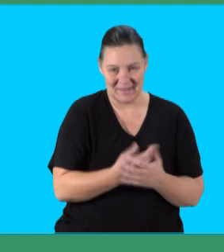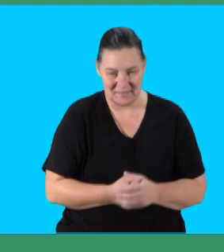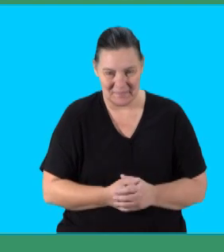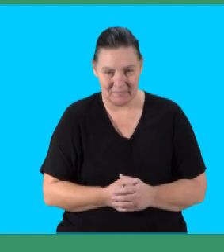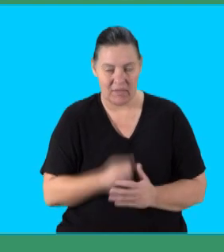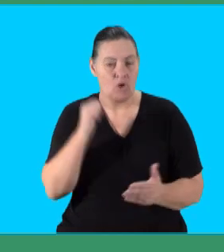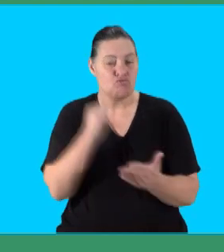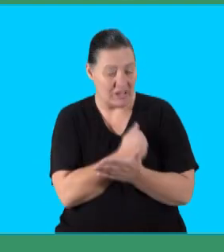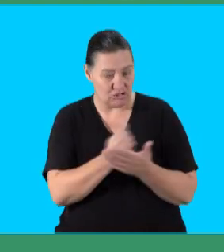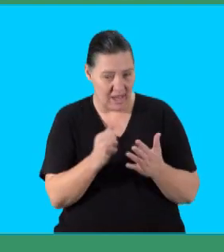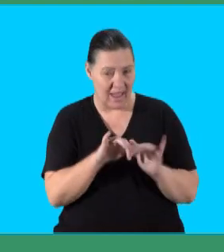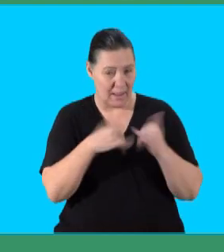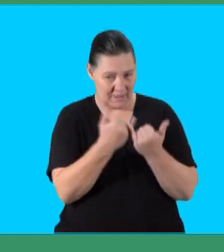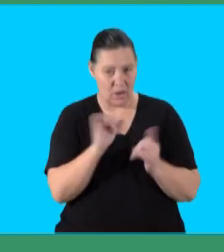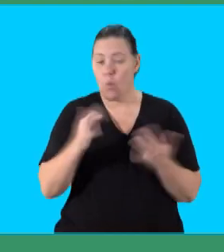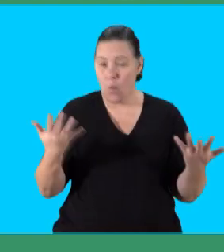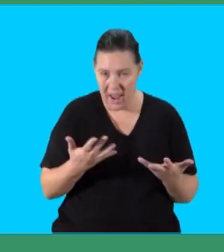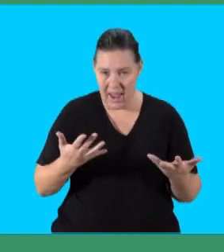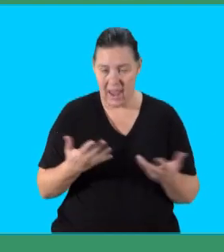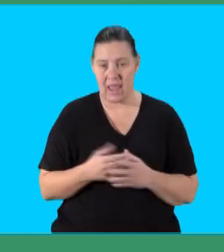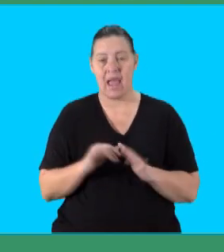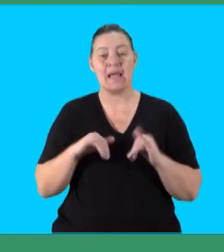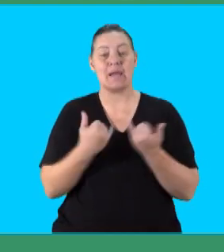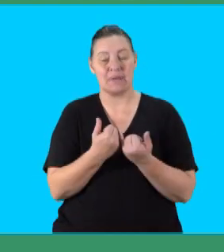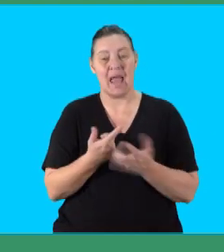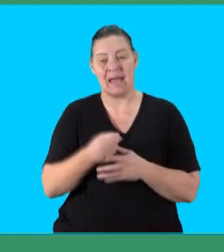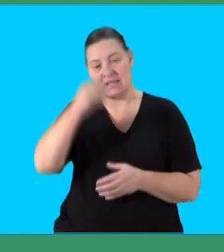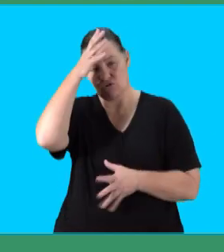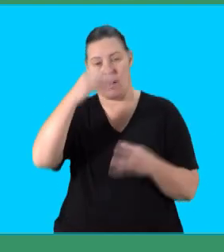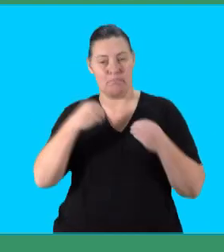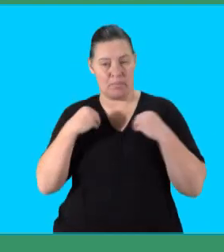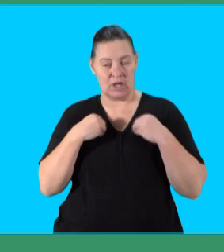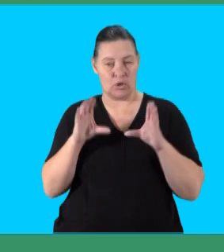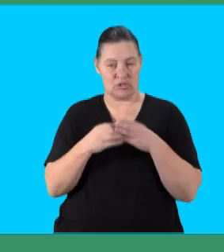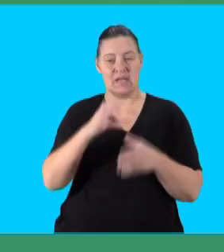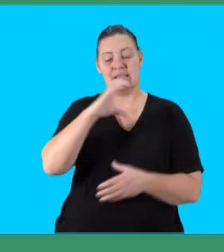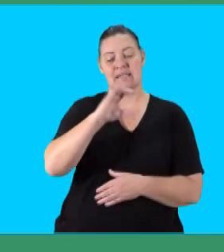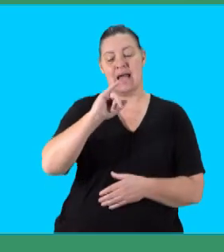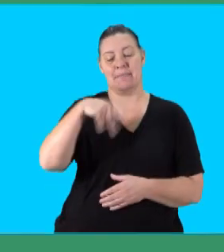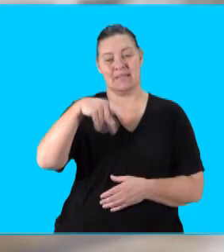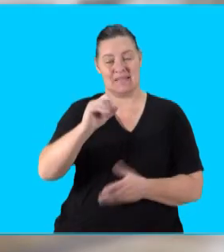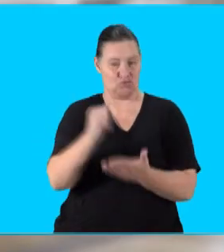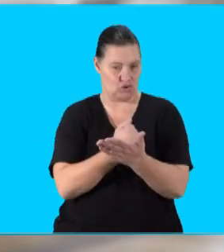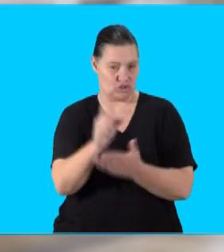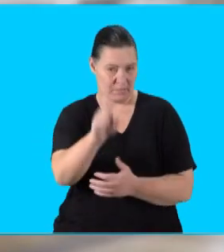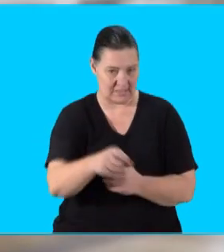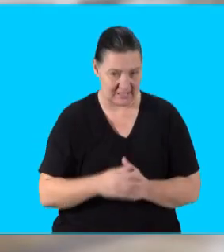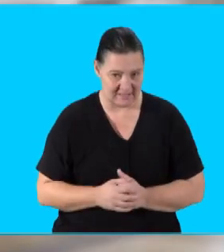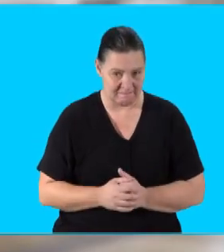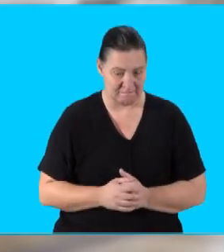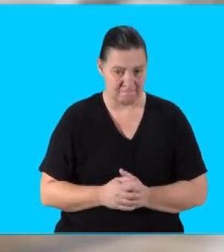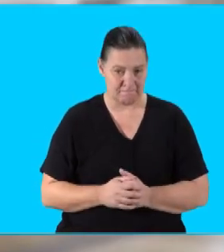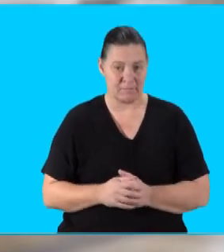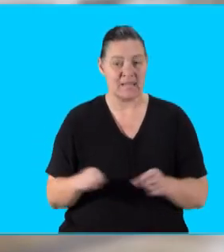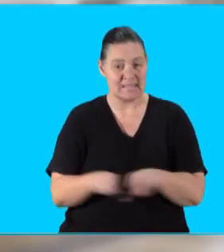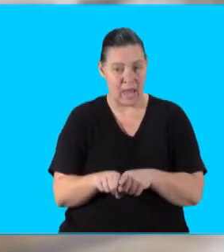Register the company at the Companies and Intellectual Property Commission, CIPC. Then we have to register